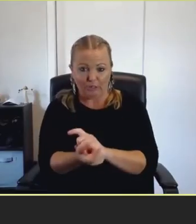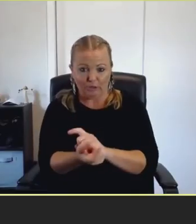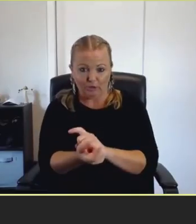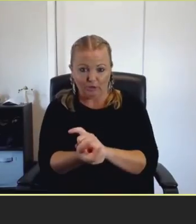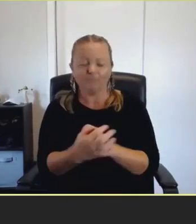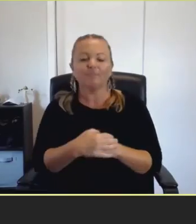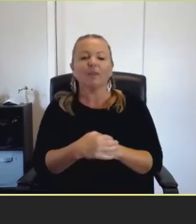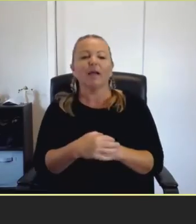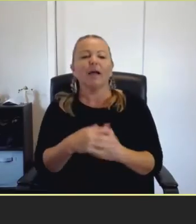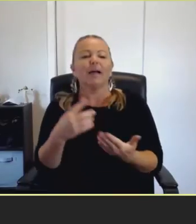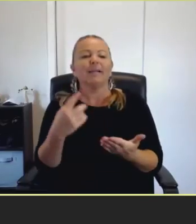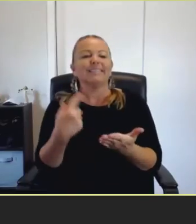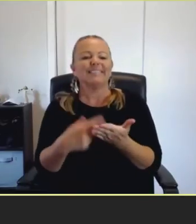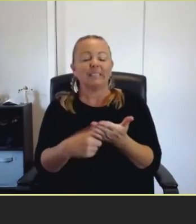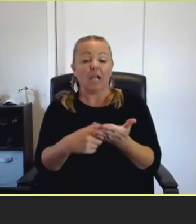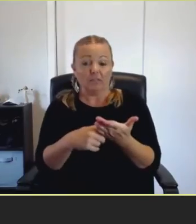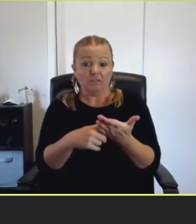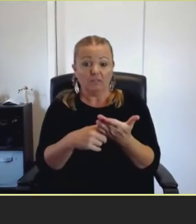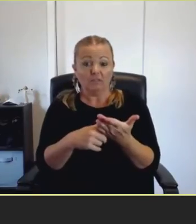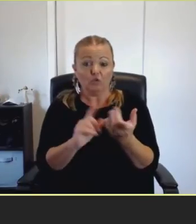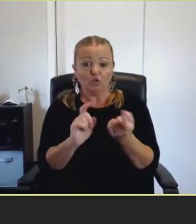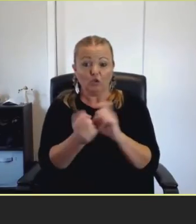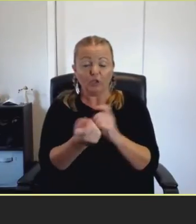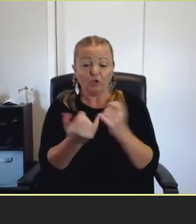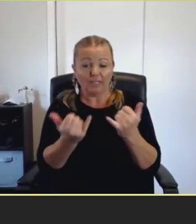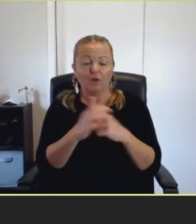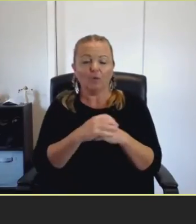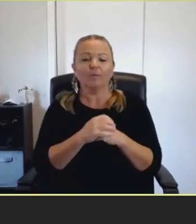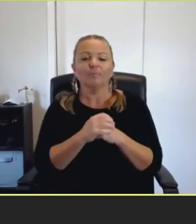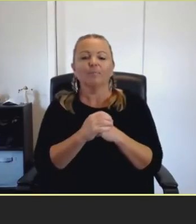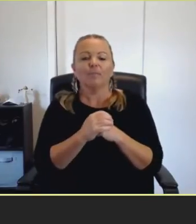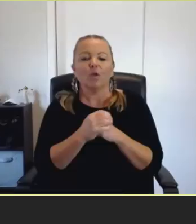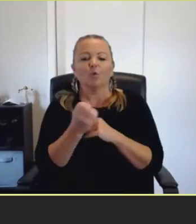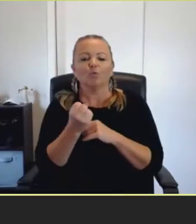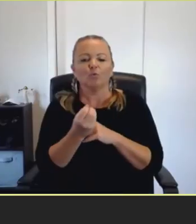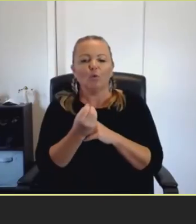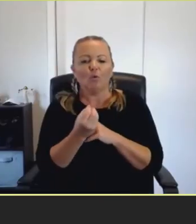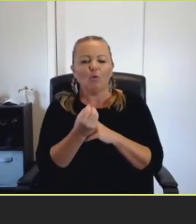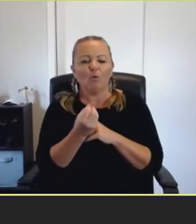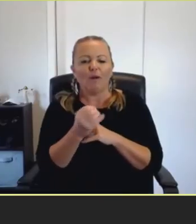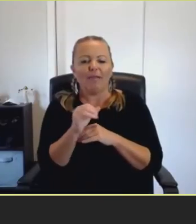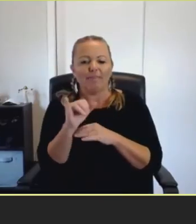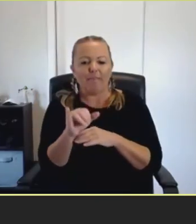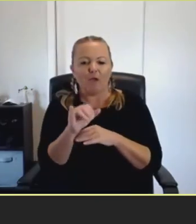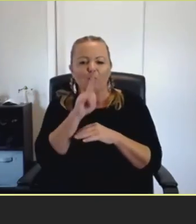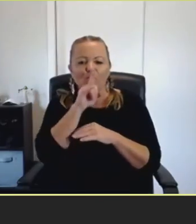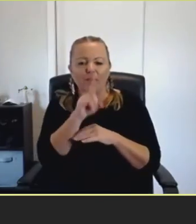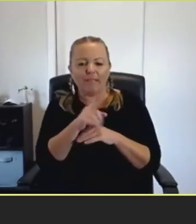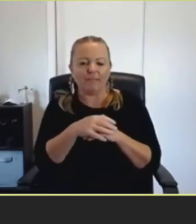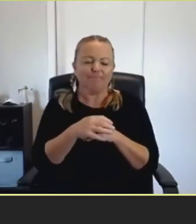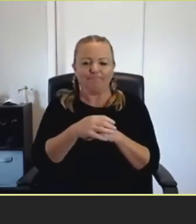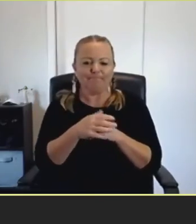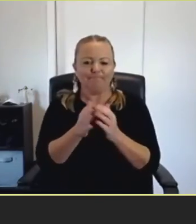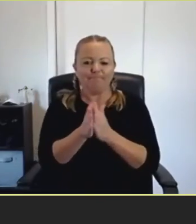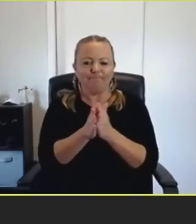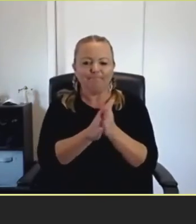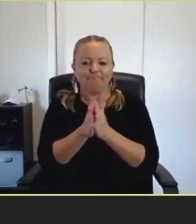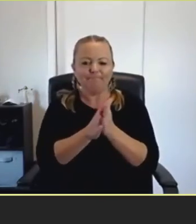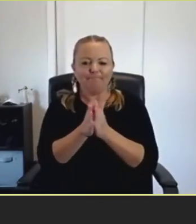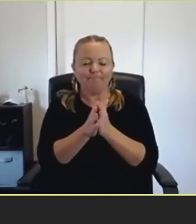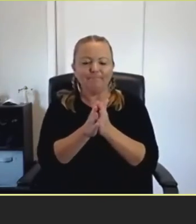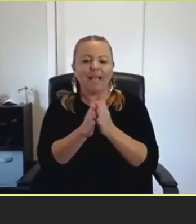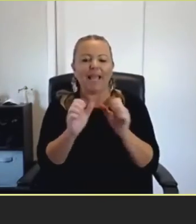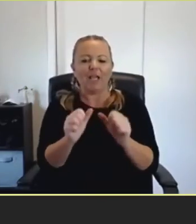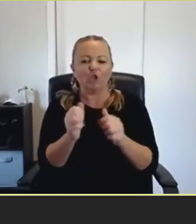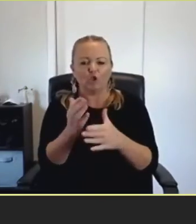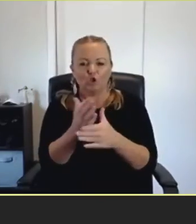those specific changes now. And in order to make that a really productive conversation, I'm going to share my screen so that you can follow